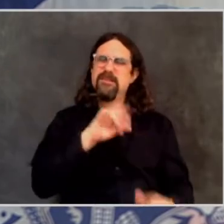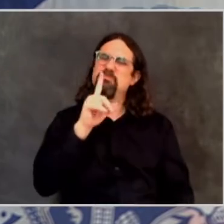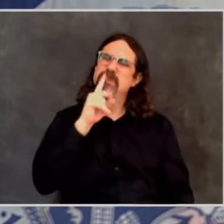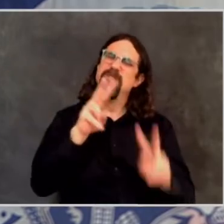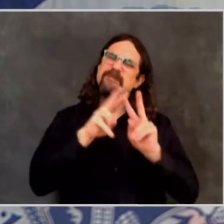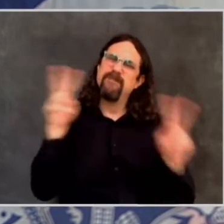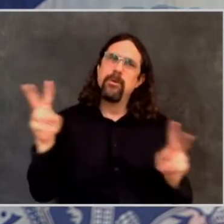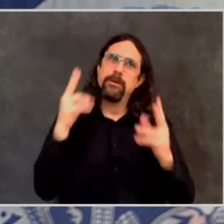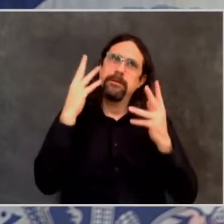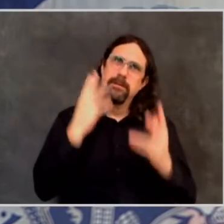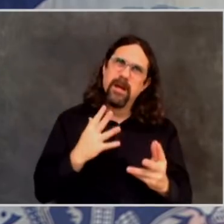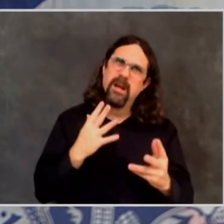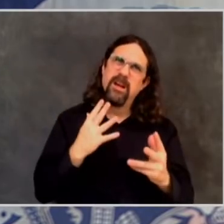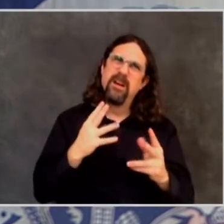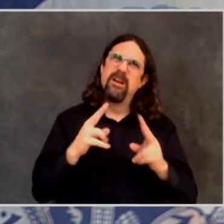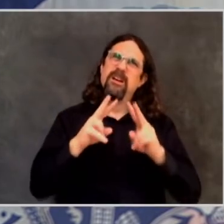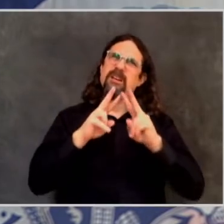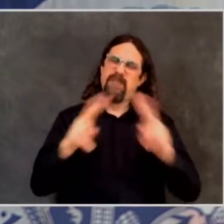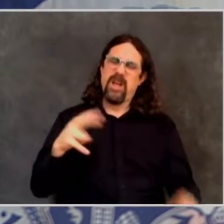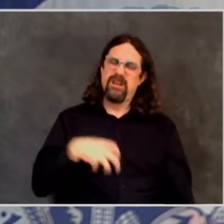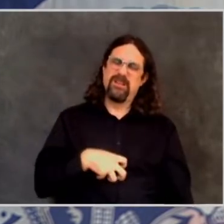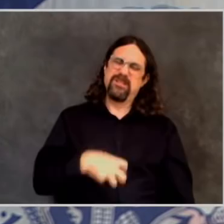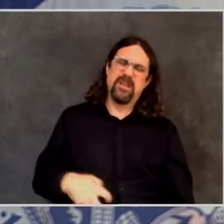really. I